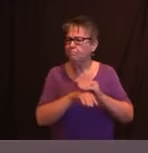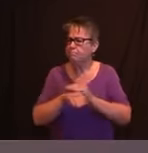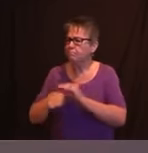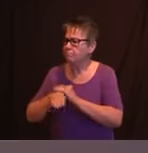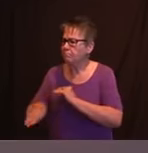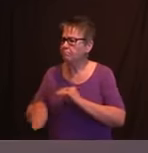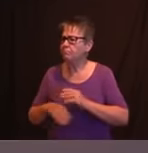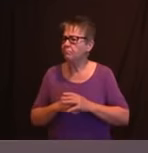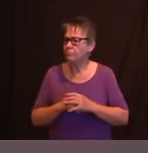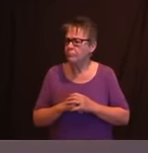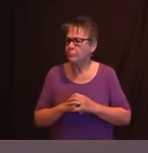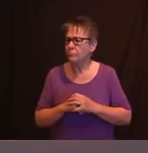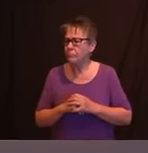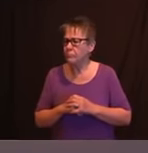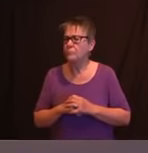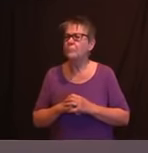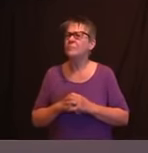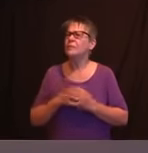other steps.